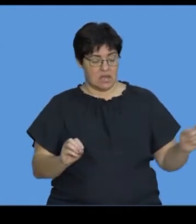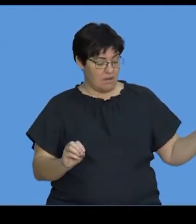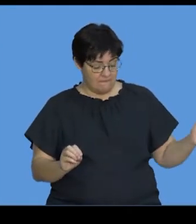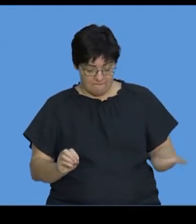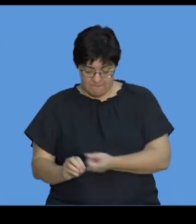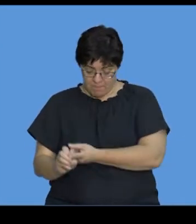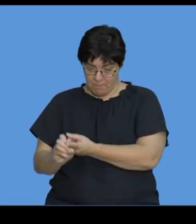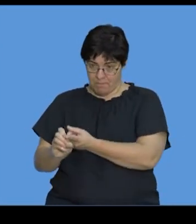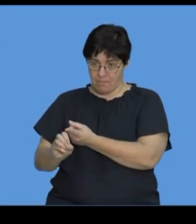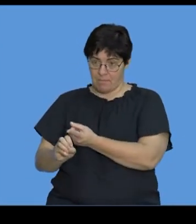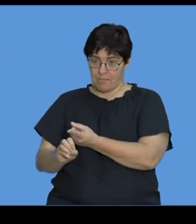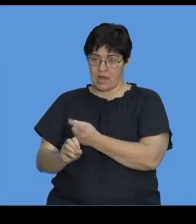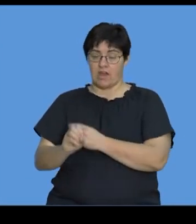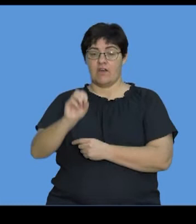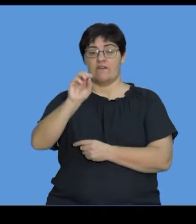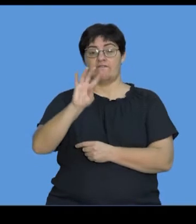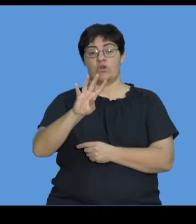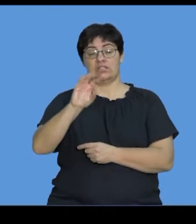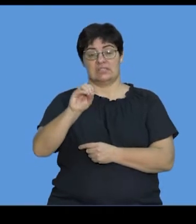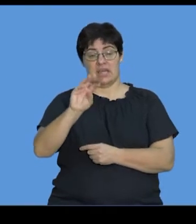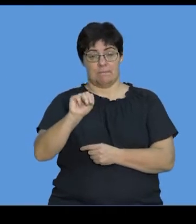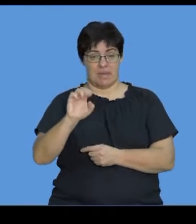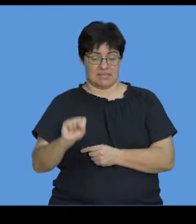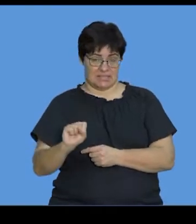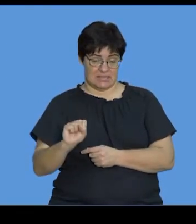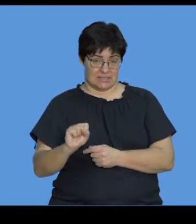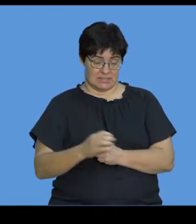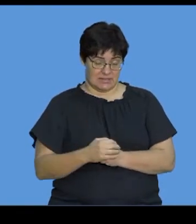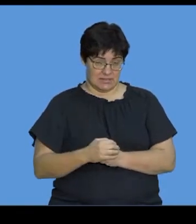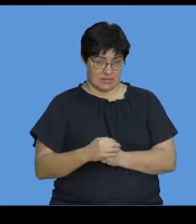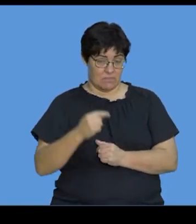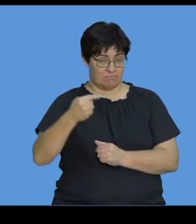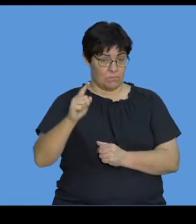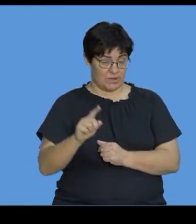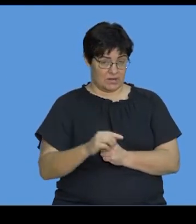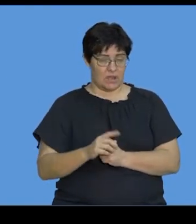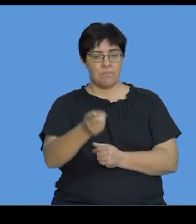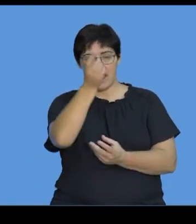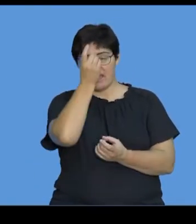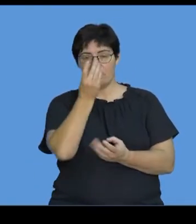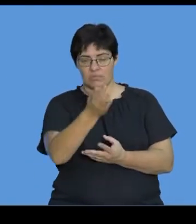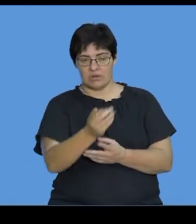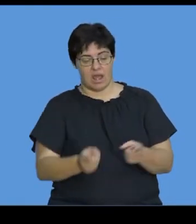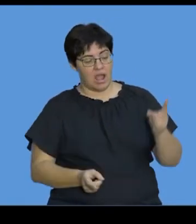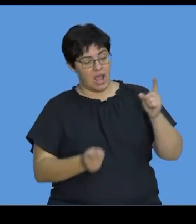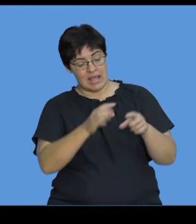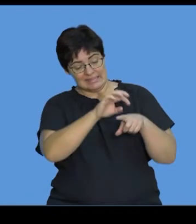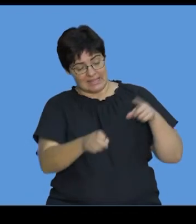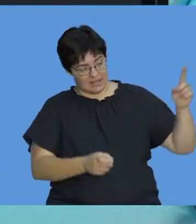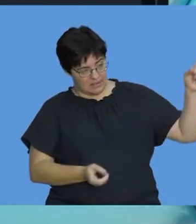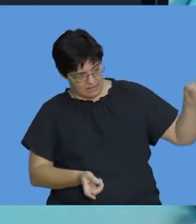striking the ball is 40 meters. So I've given you information to do with the hockey